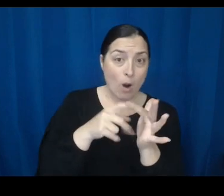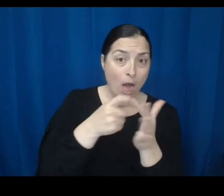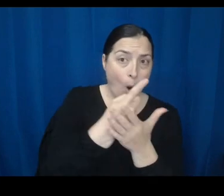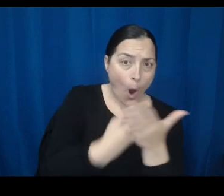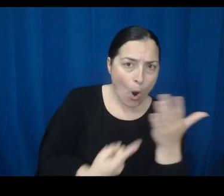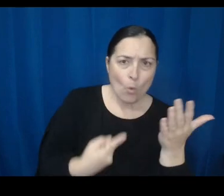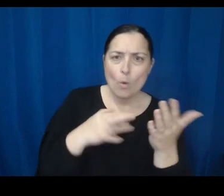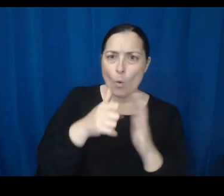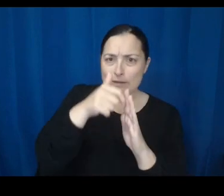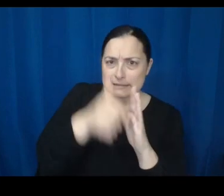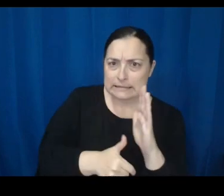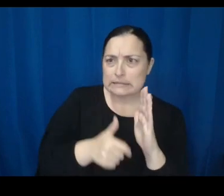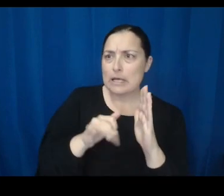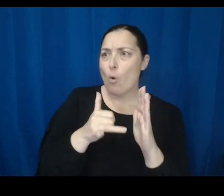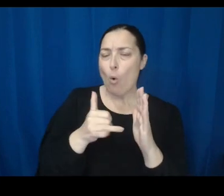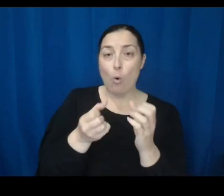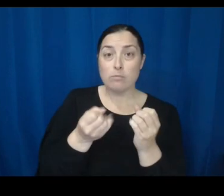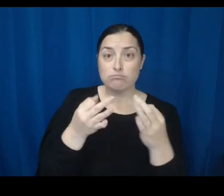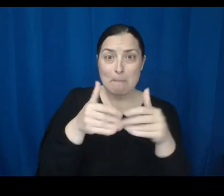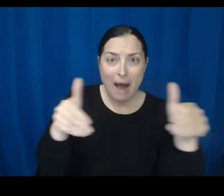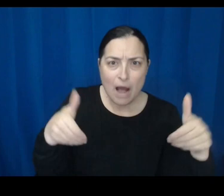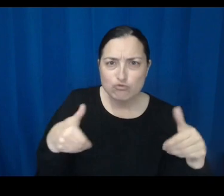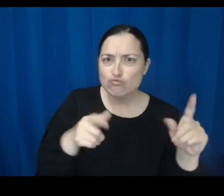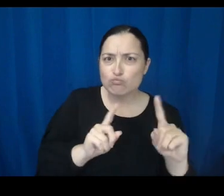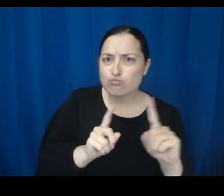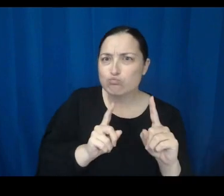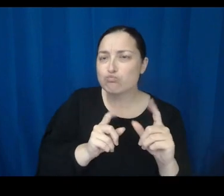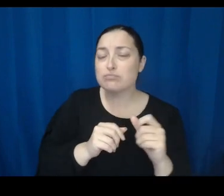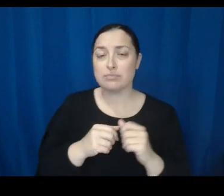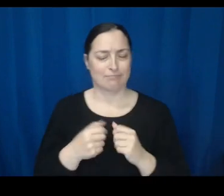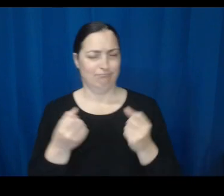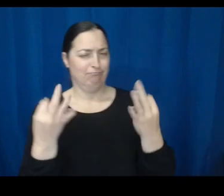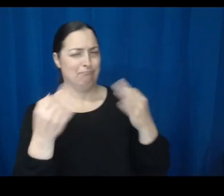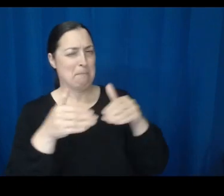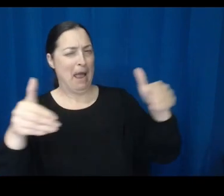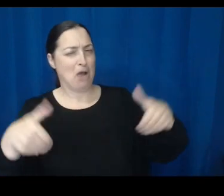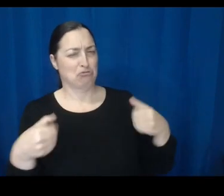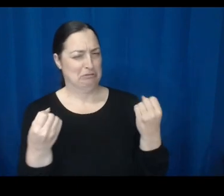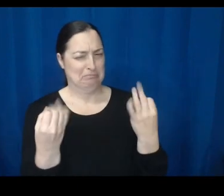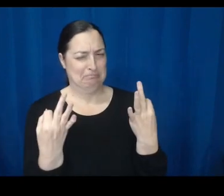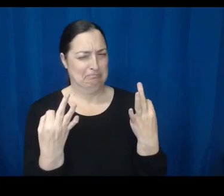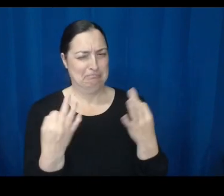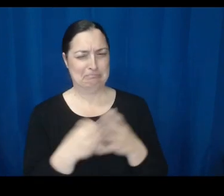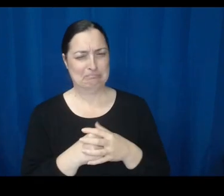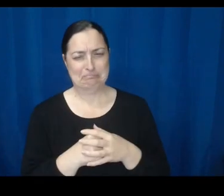limitations? I would say there are no particular boundaries. I think that you can,